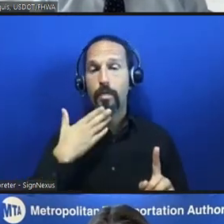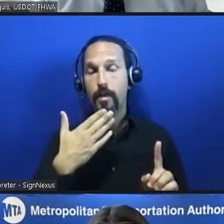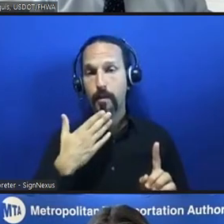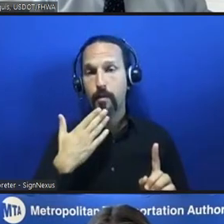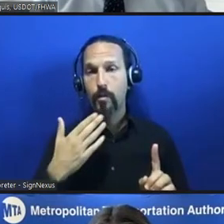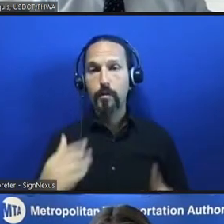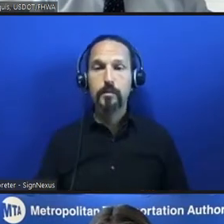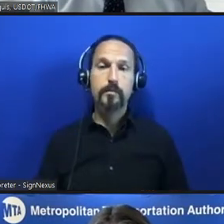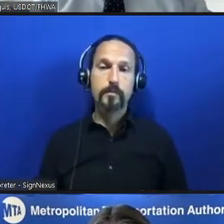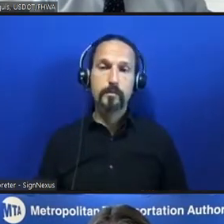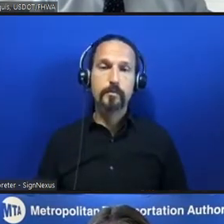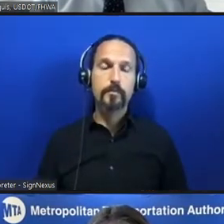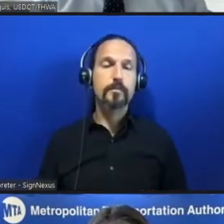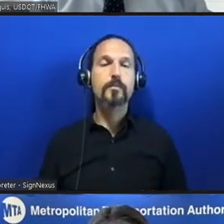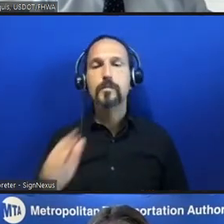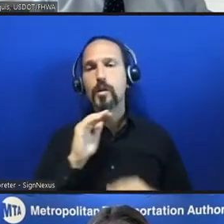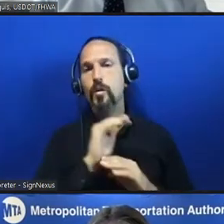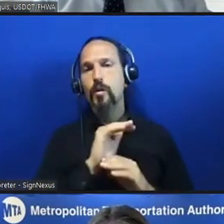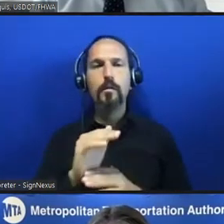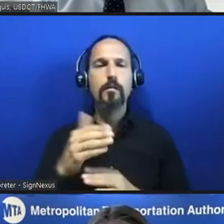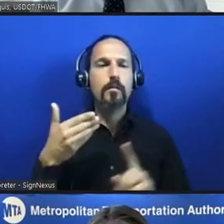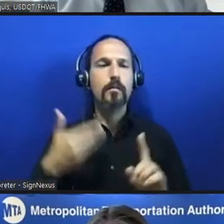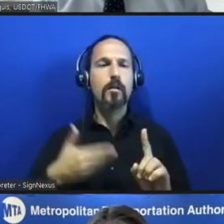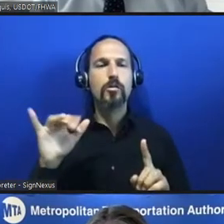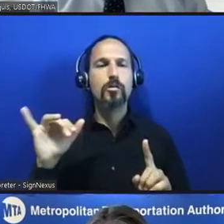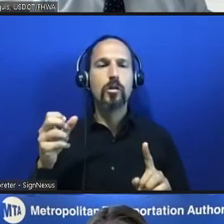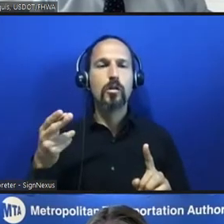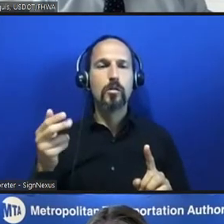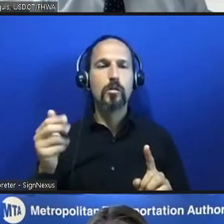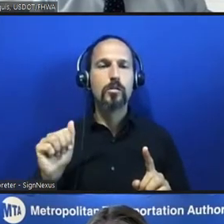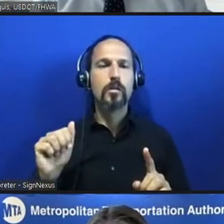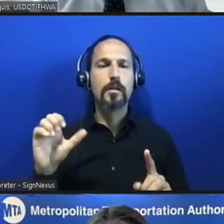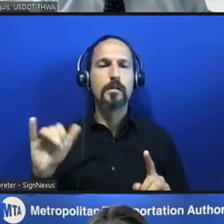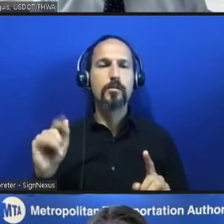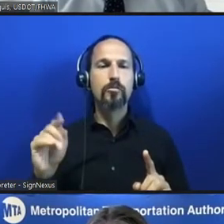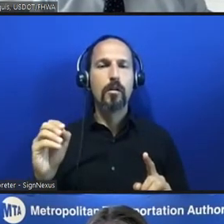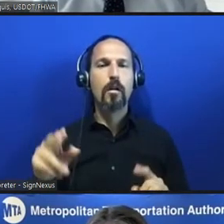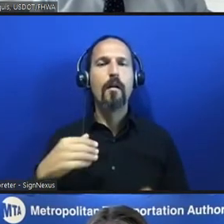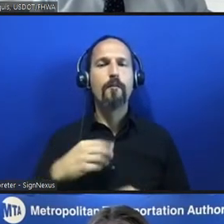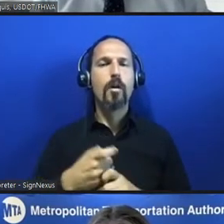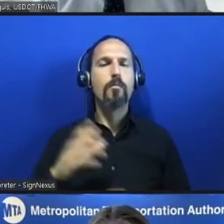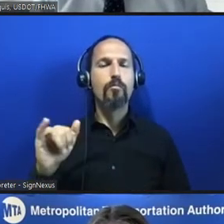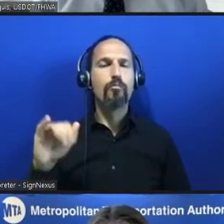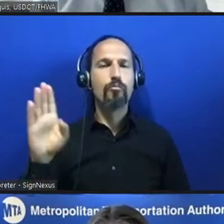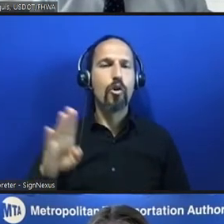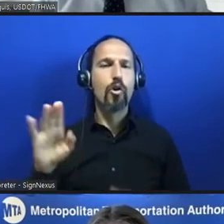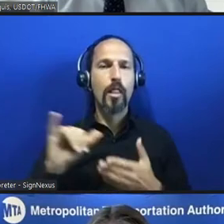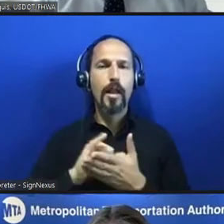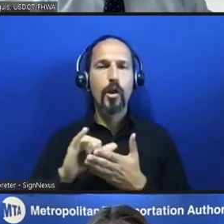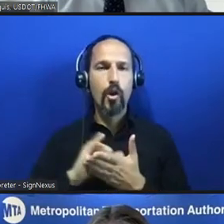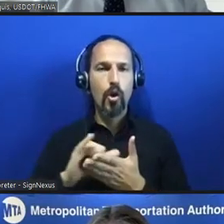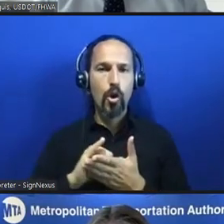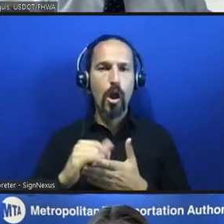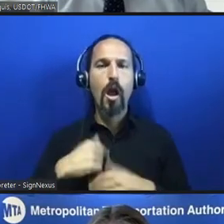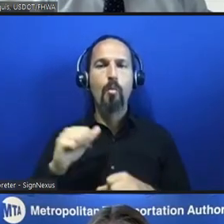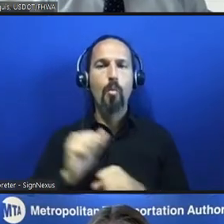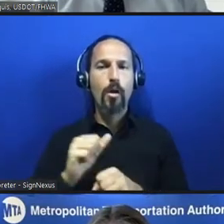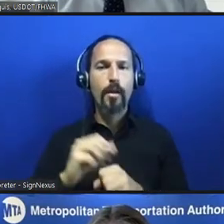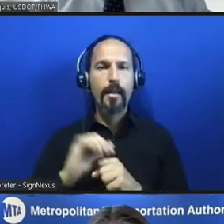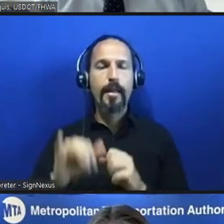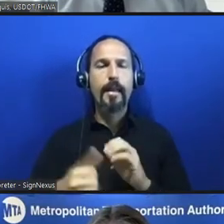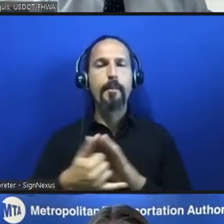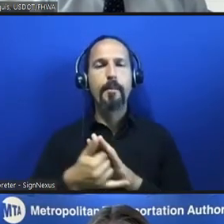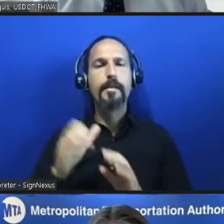you um good afternoon everybody my name is Joshua Cintron I'm from Brooklyn New York I work within the